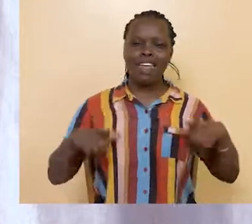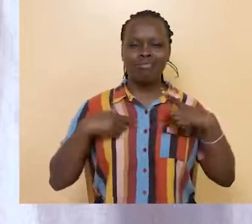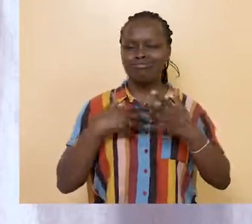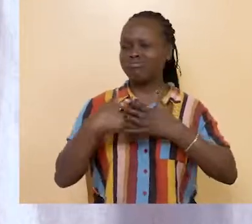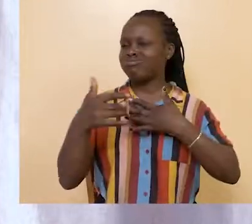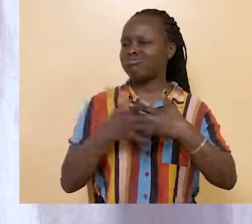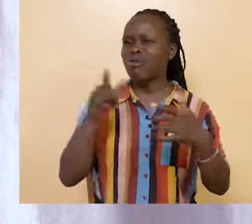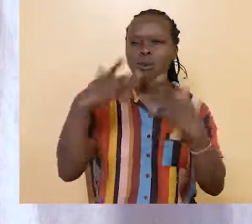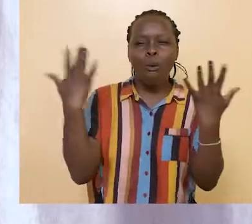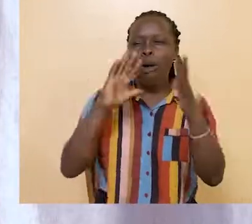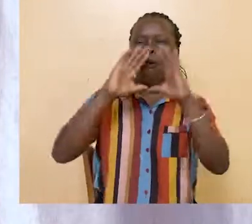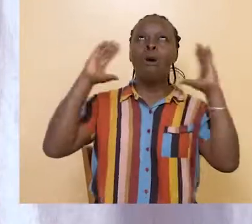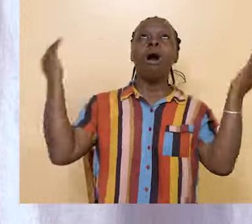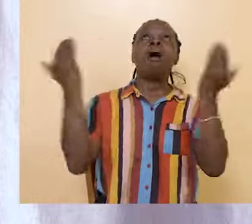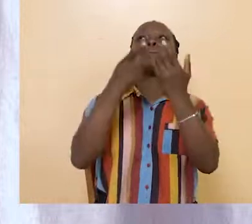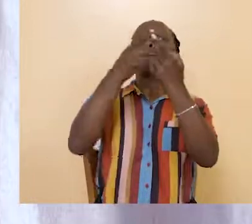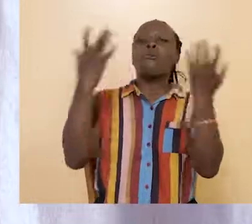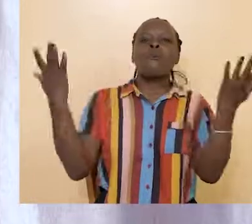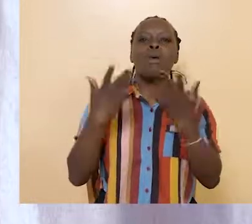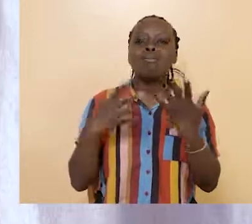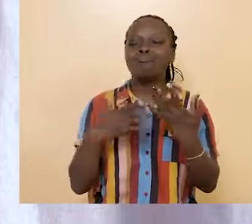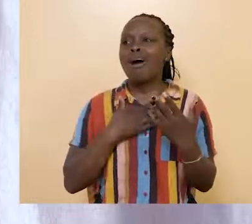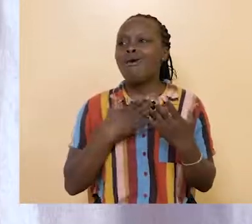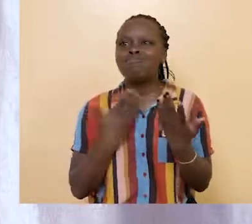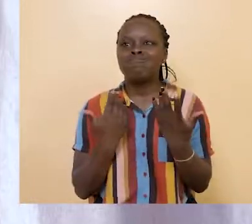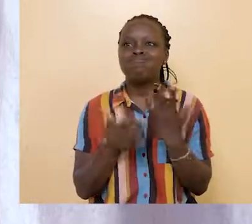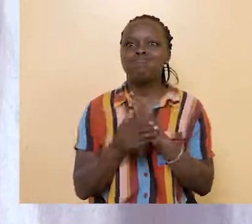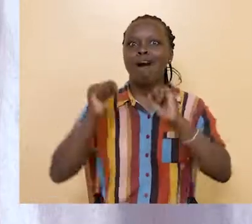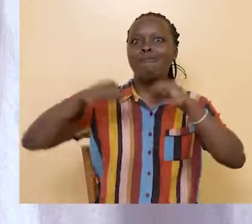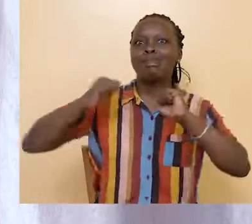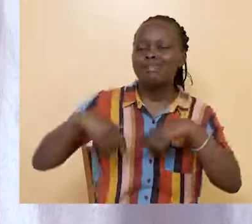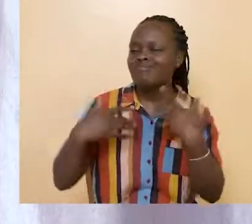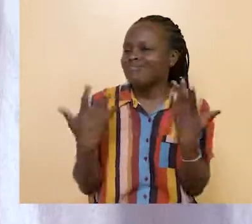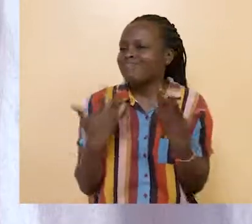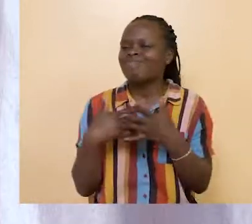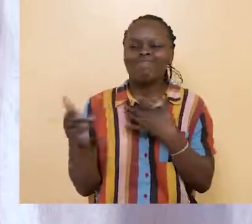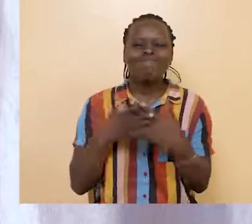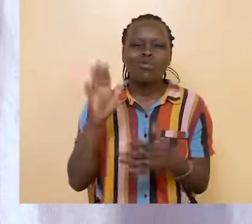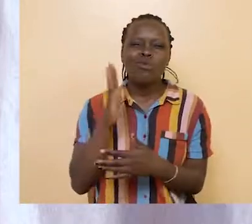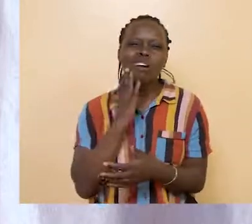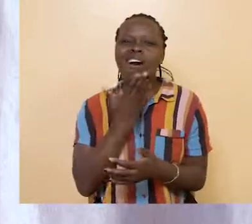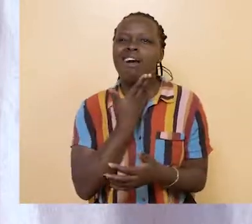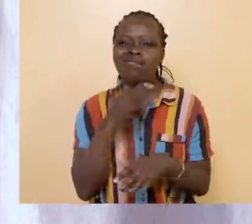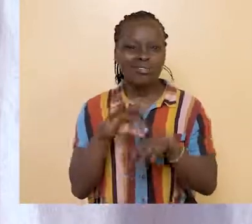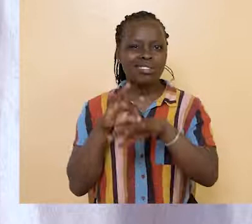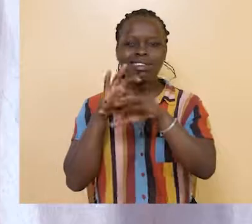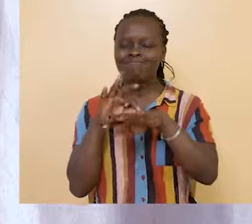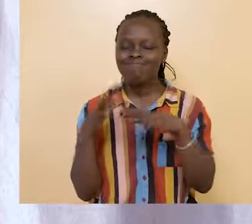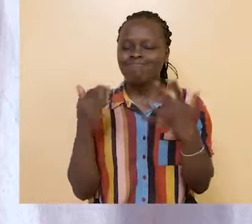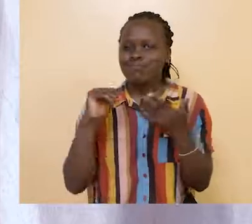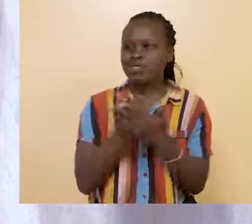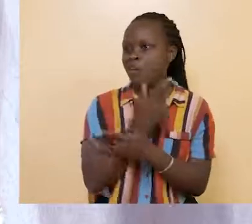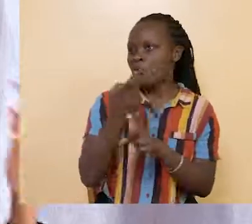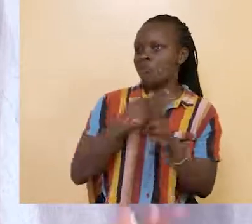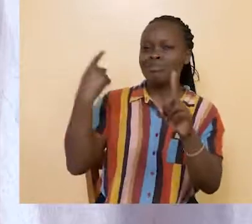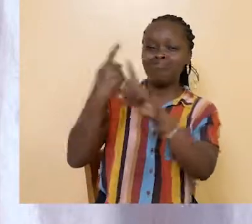we live on this planet, regardless of our abilities, regardless of even the color of our skin. Some of us are